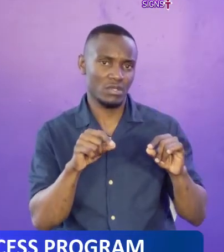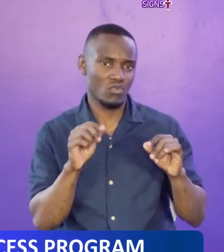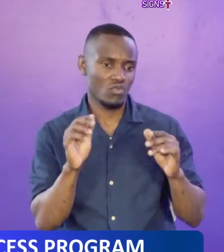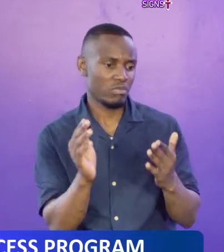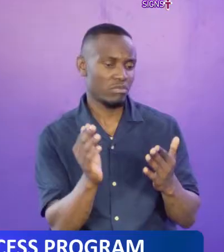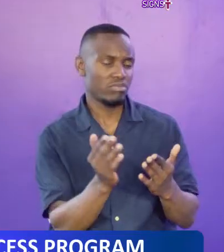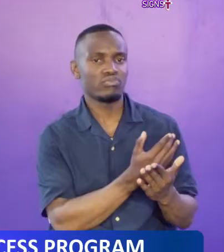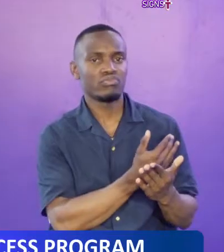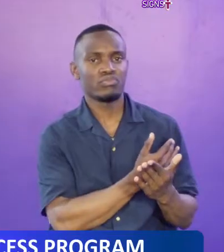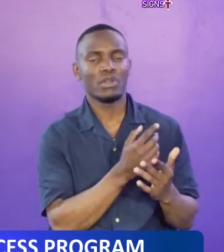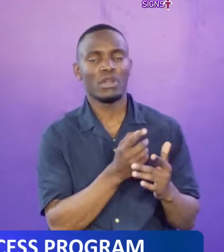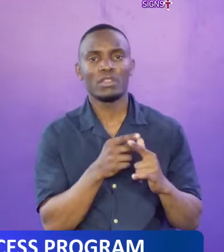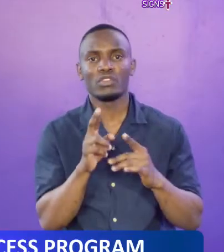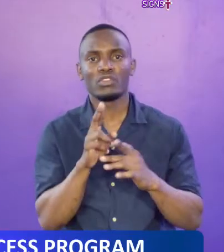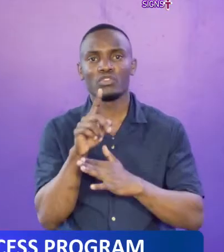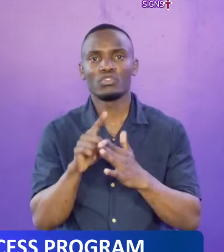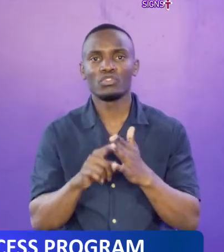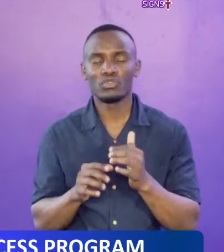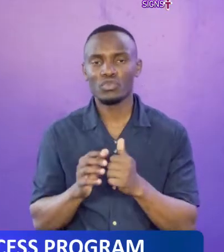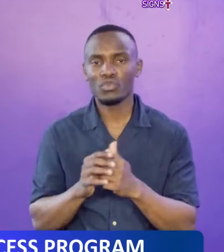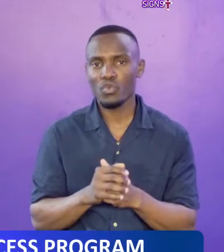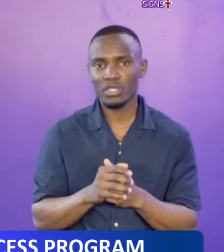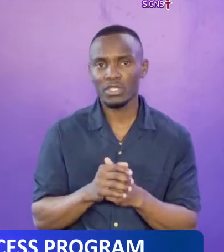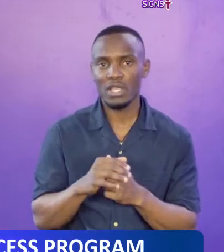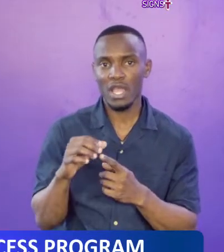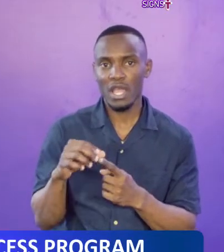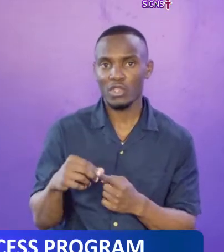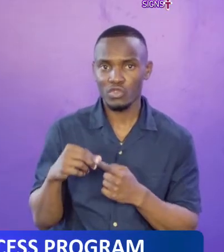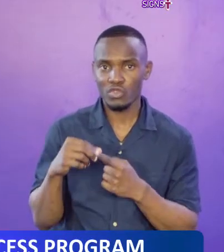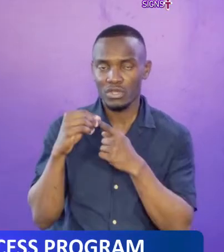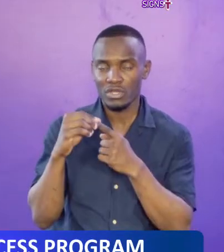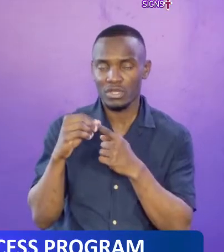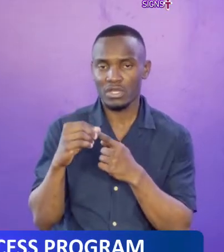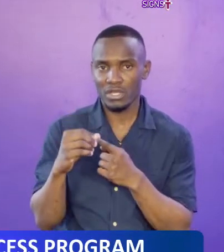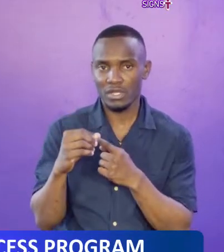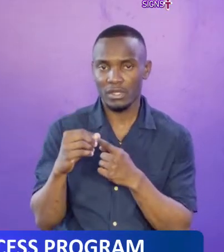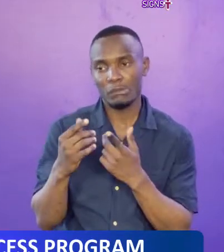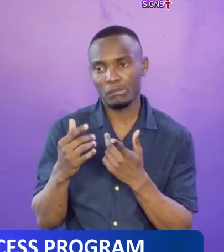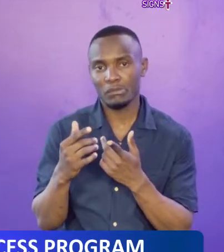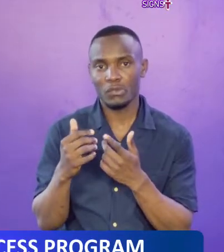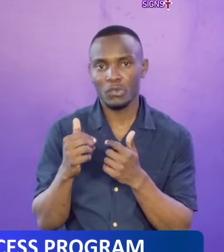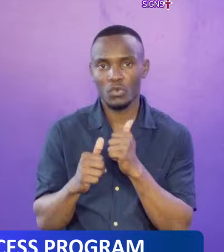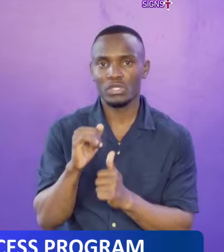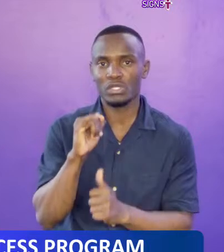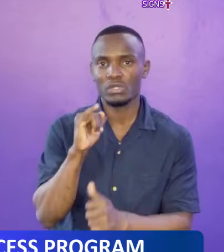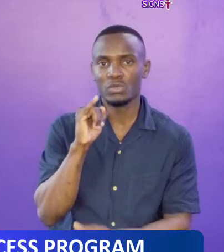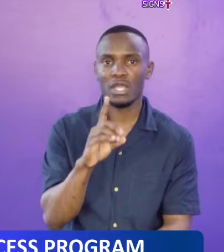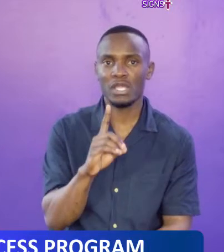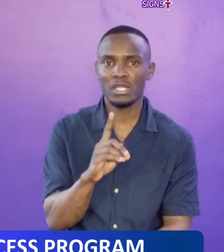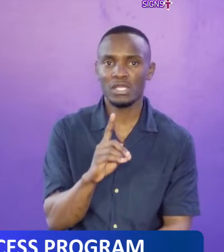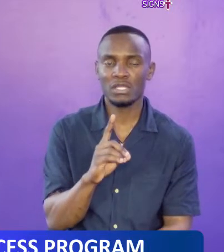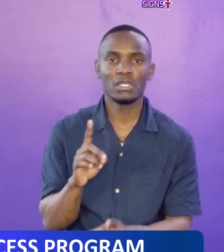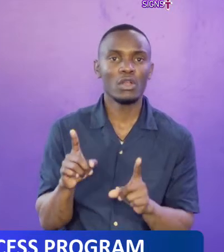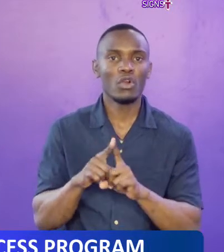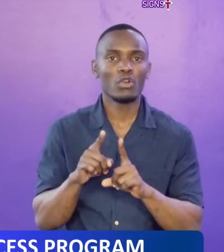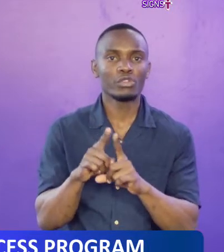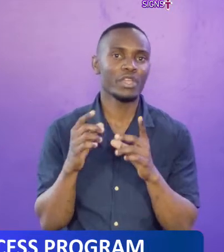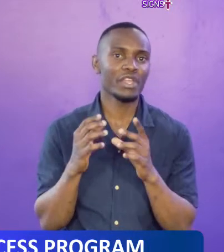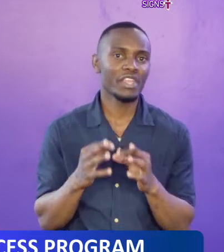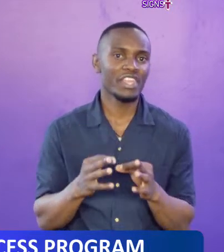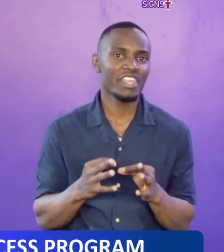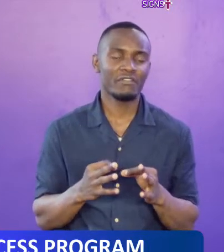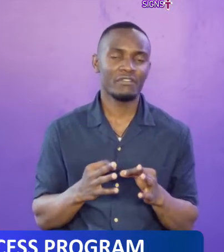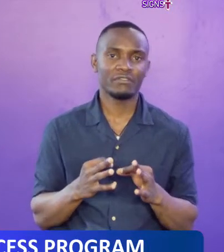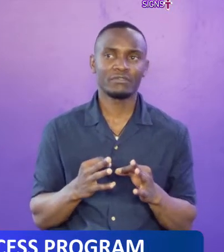ID. Whenever you go to a polling station, you have to present your ID. And if, besides